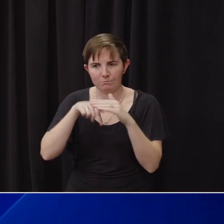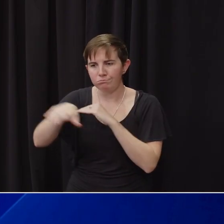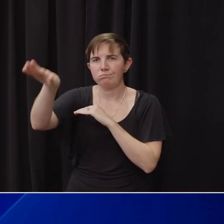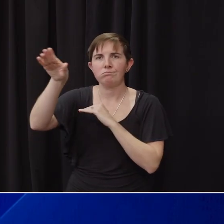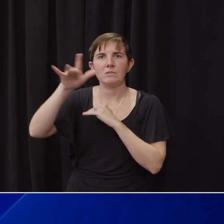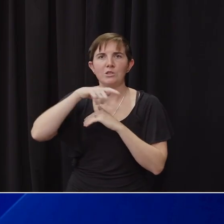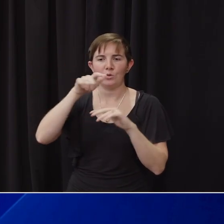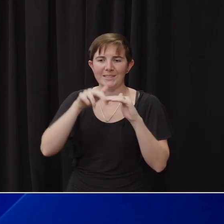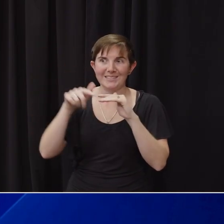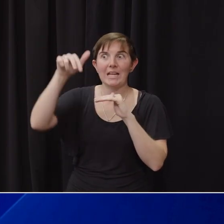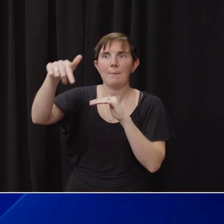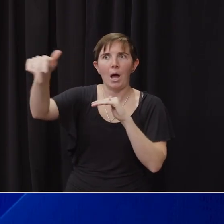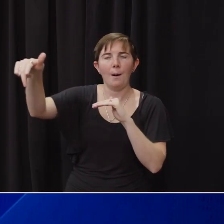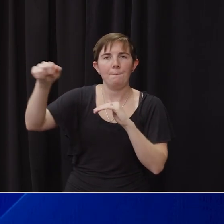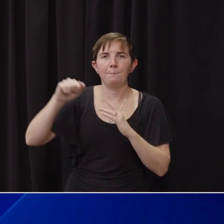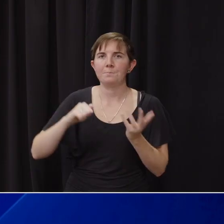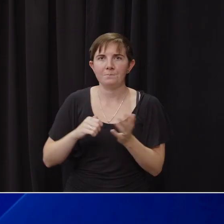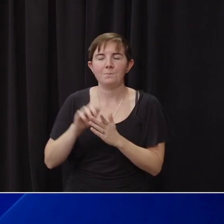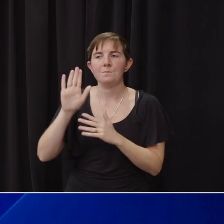It's going to promote